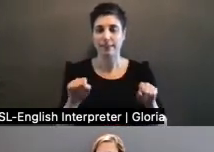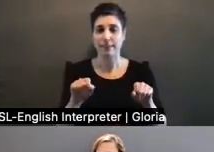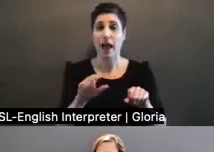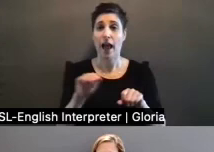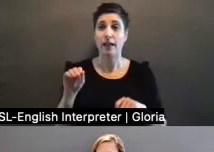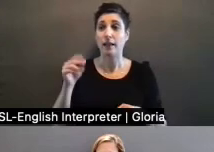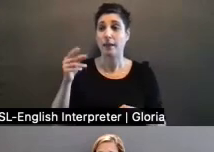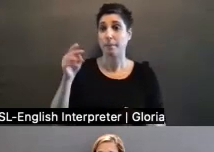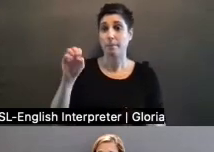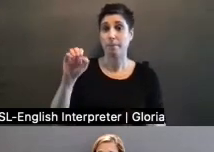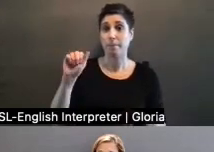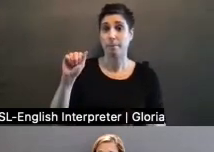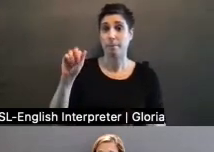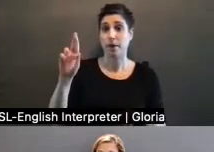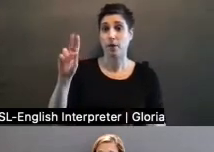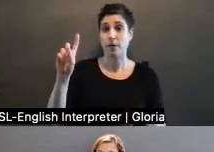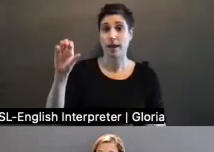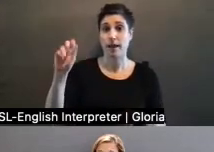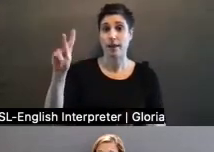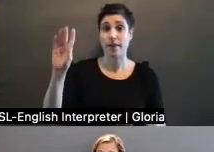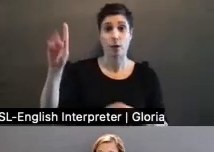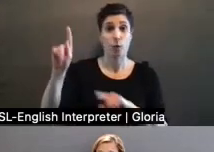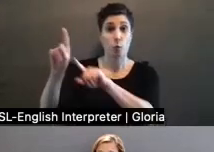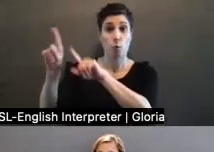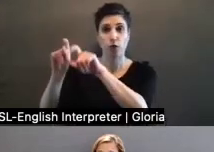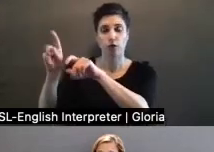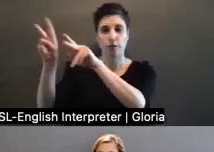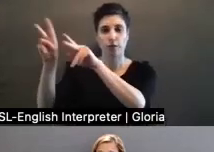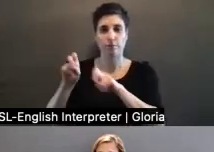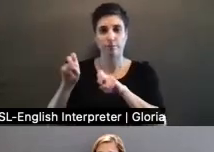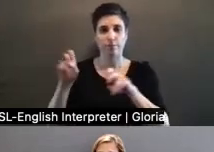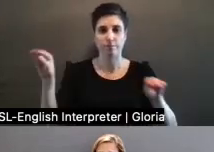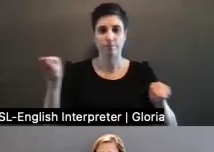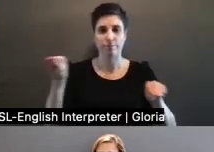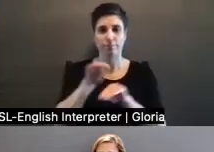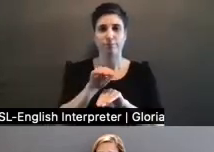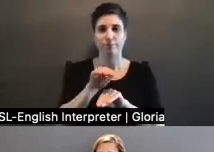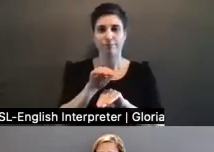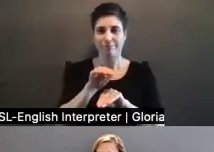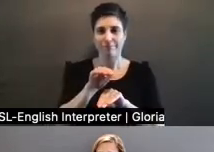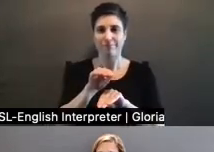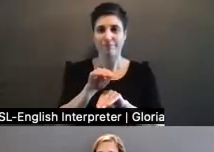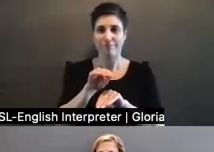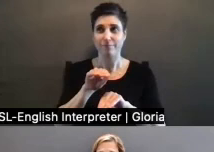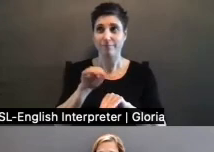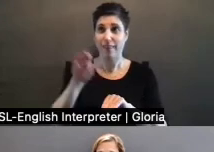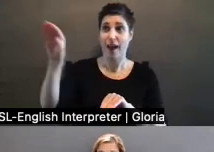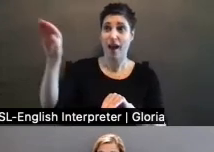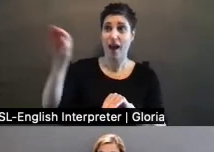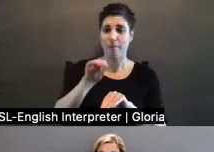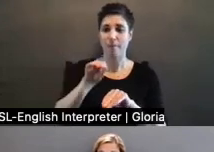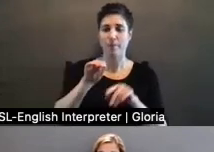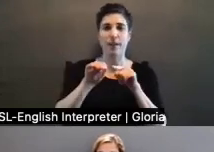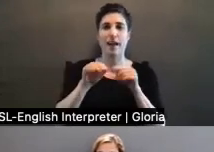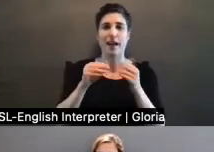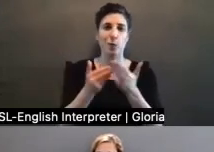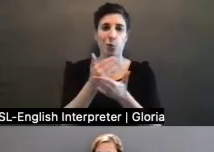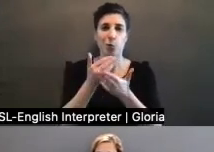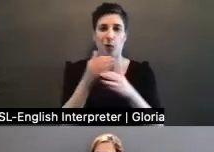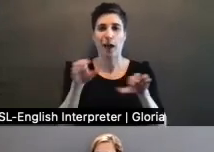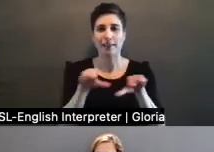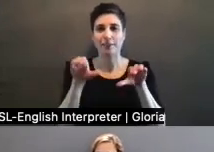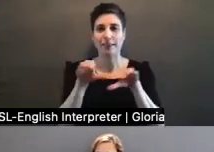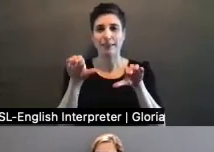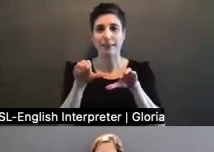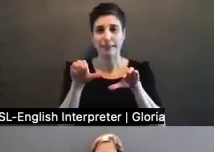ask your students to participate in. It's almost like creating full new activities for your learners and sharing them either in the class